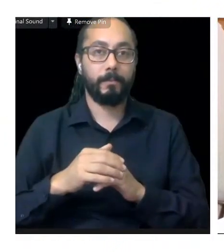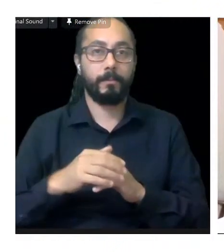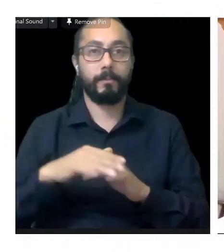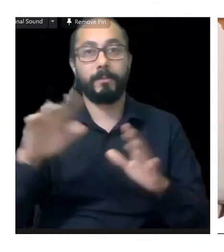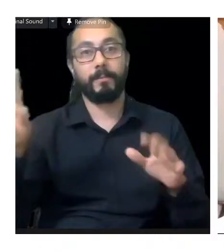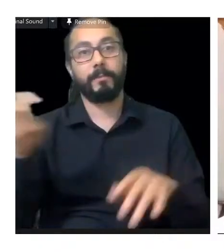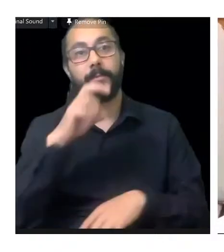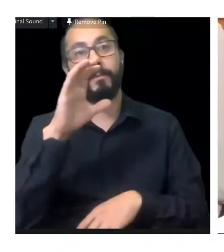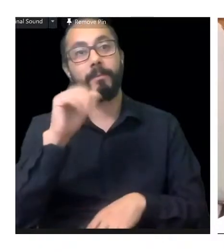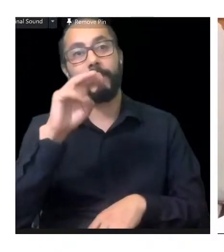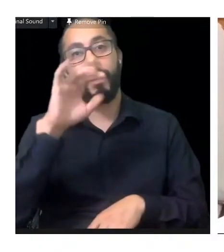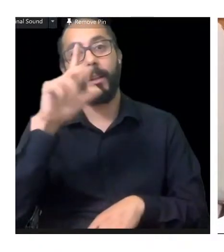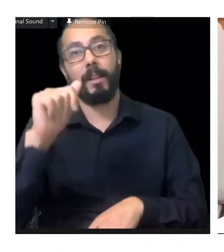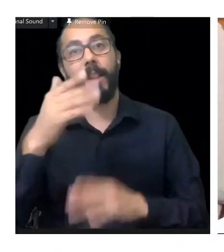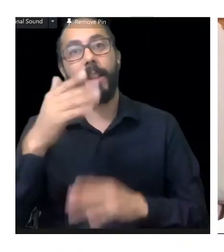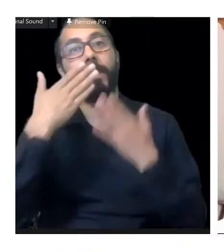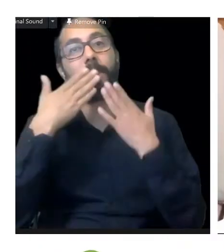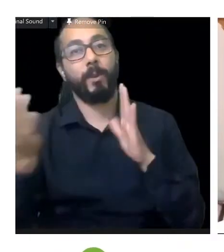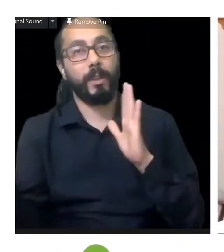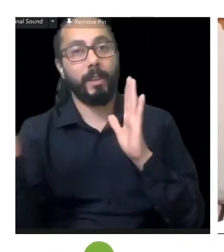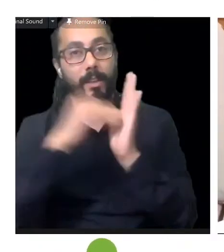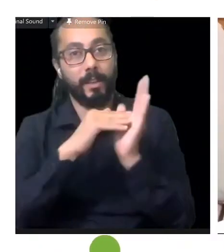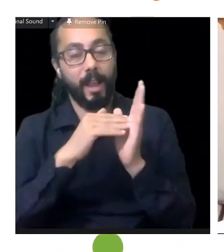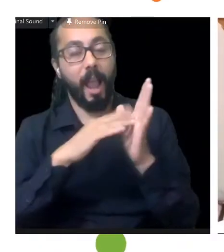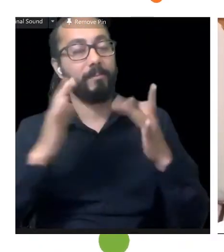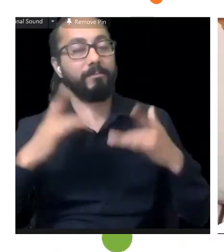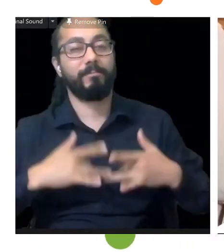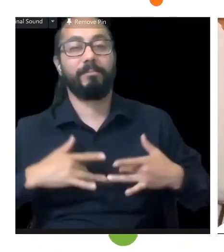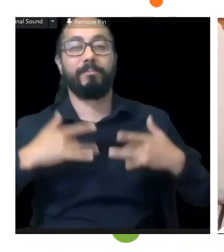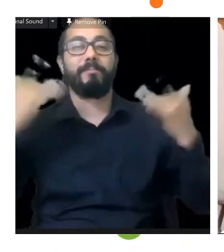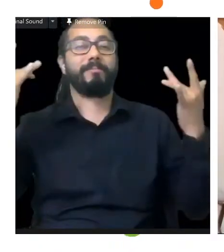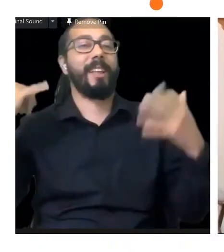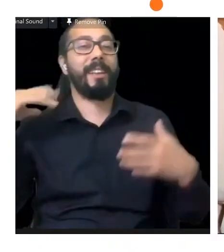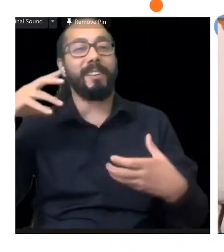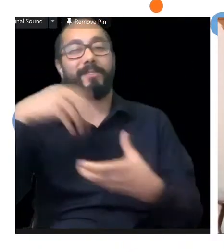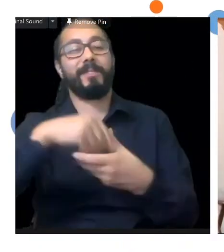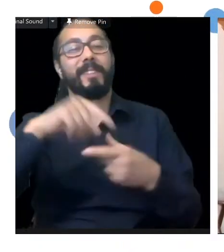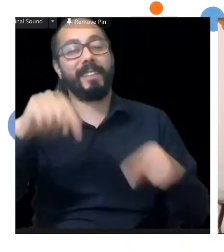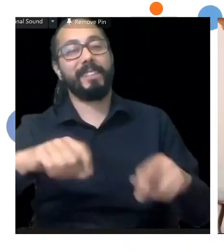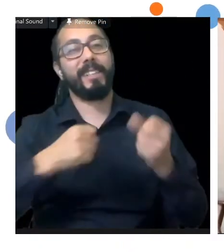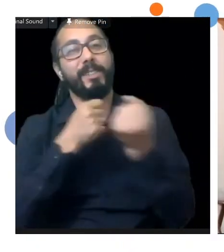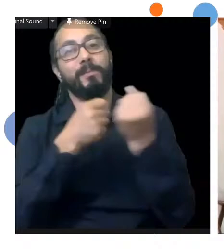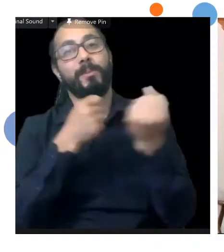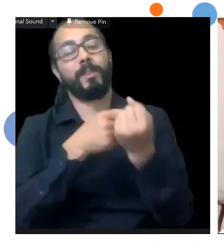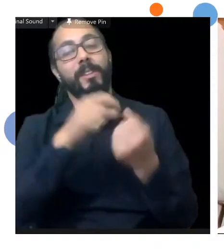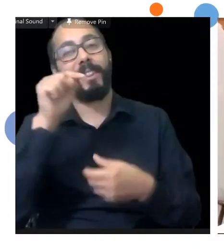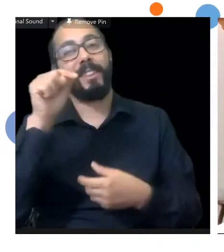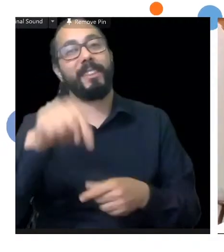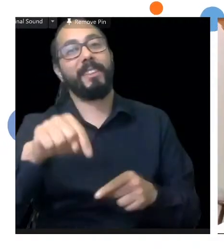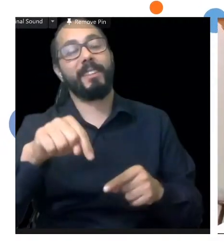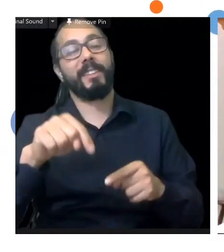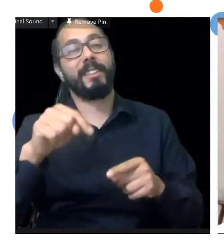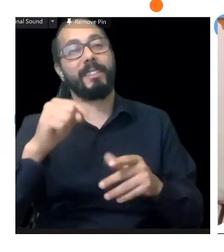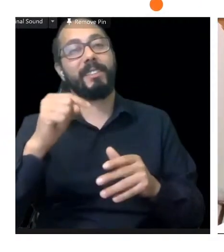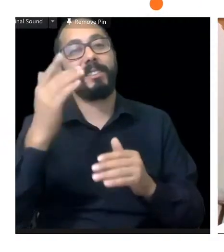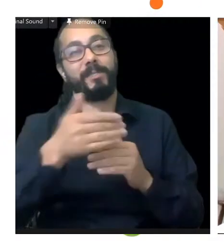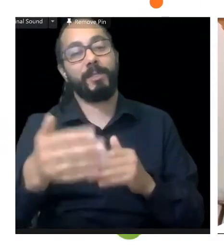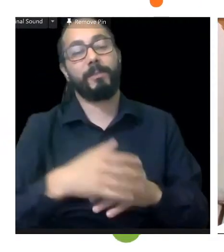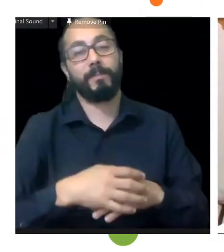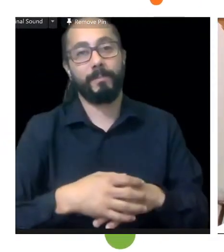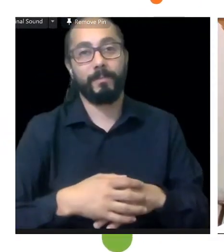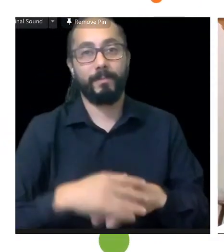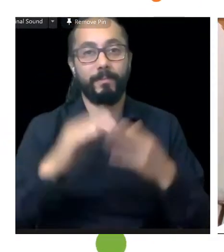Camilla. Thanks again. Just delighted to be able to participate and support this series. Un grand